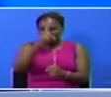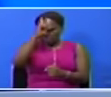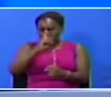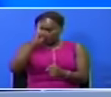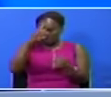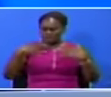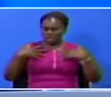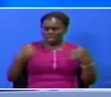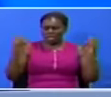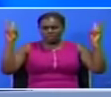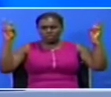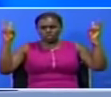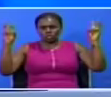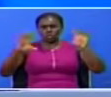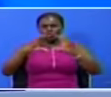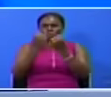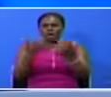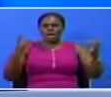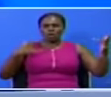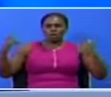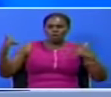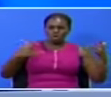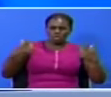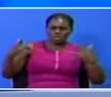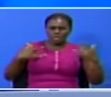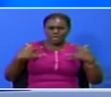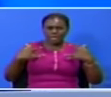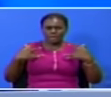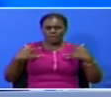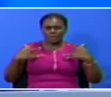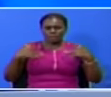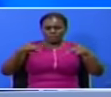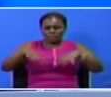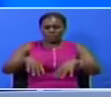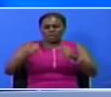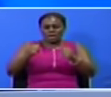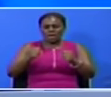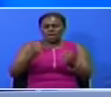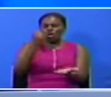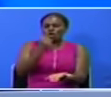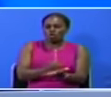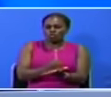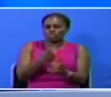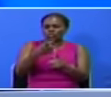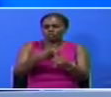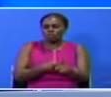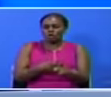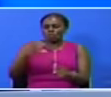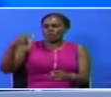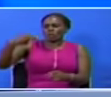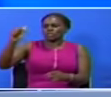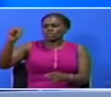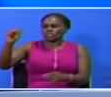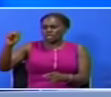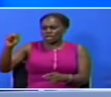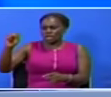health issues of global concern, like health emergencies. Dr. Tedros takes over the directorship from Dr. Margaret Chan, whose